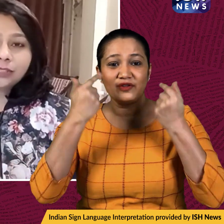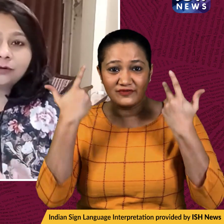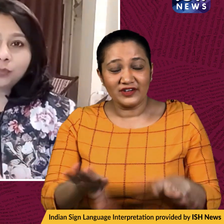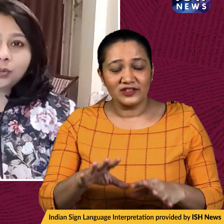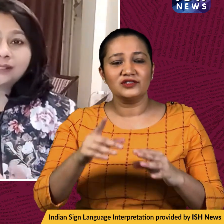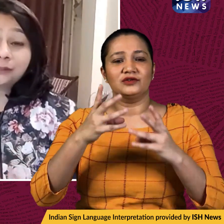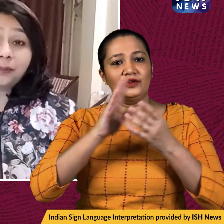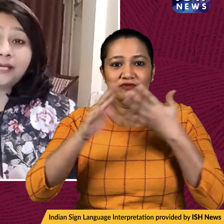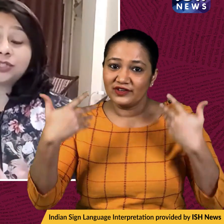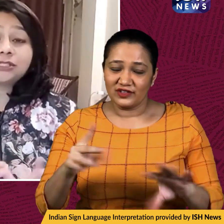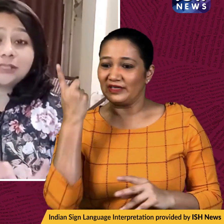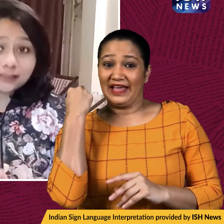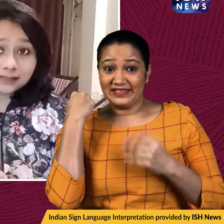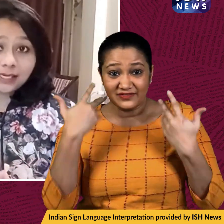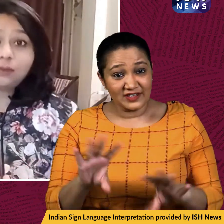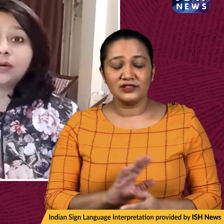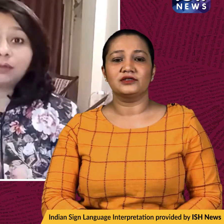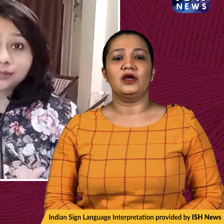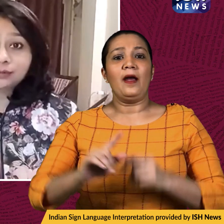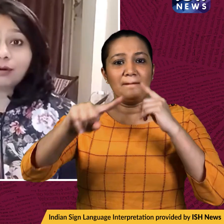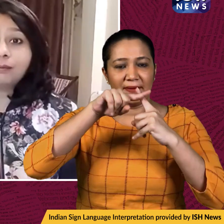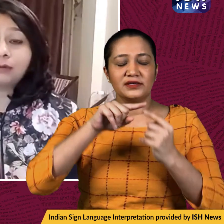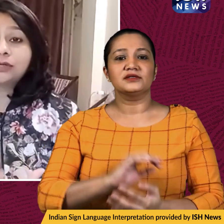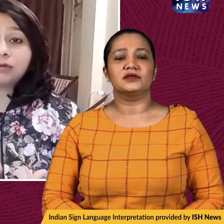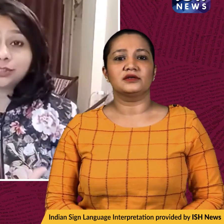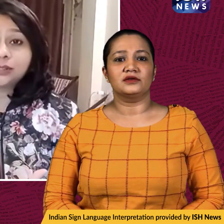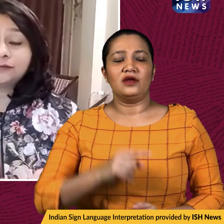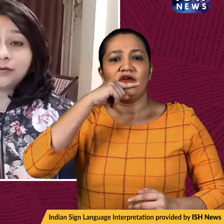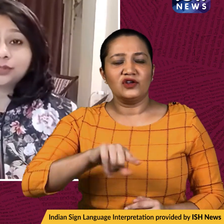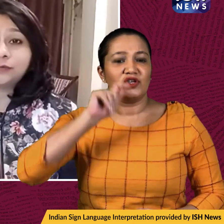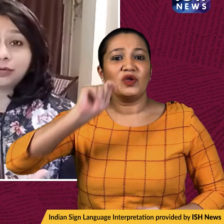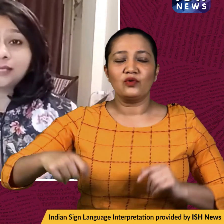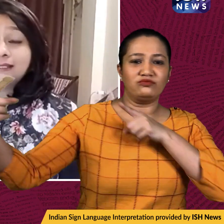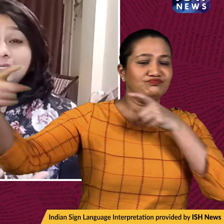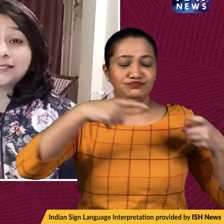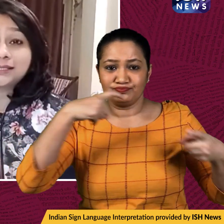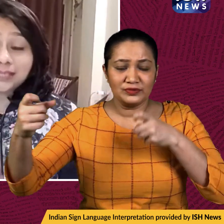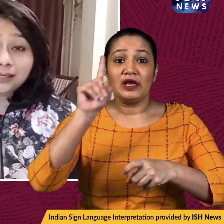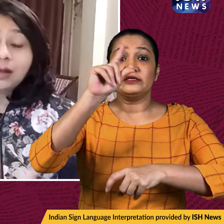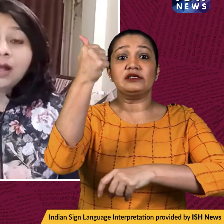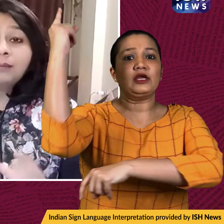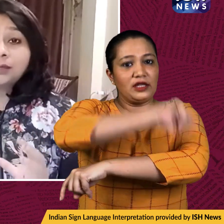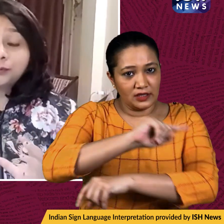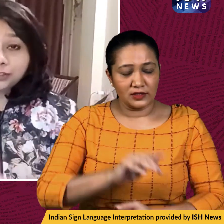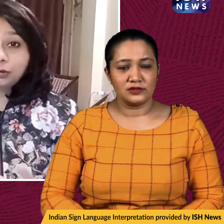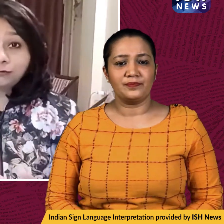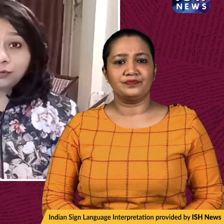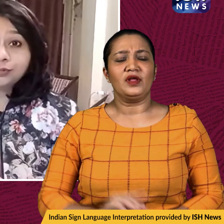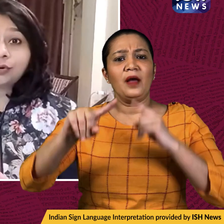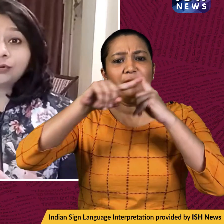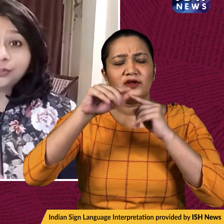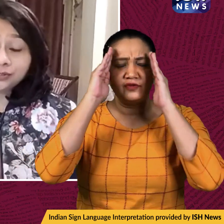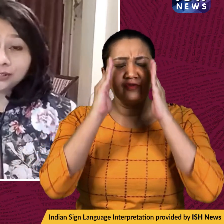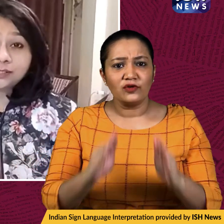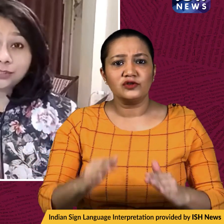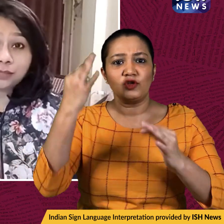the counting of votes took place just yesterday. We also talk about Russia's invasion of Ukraine. It's day 16, but a particular